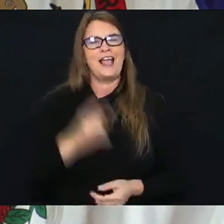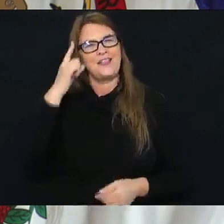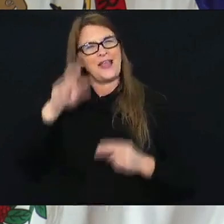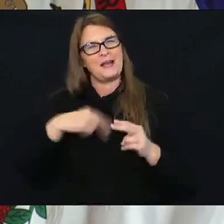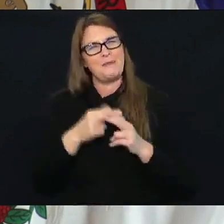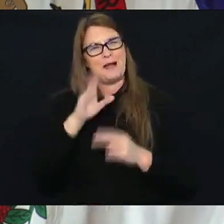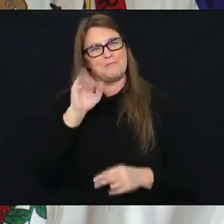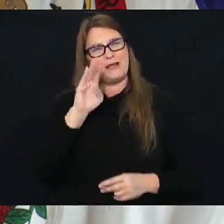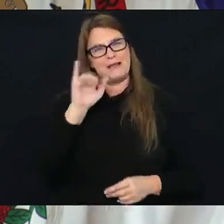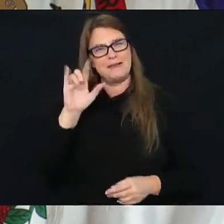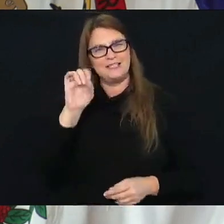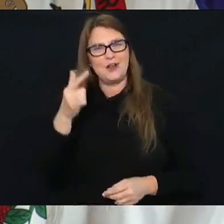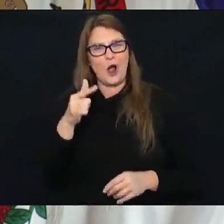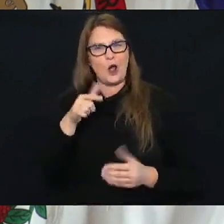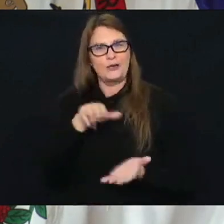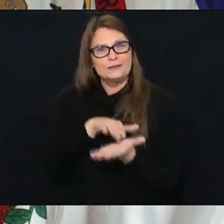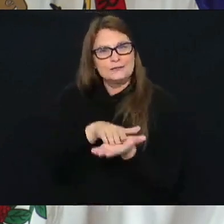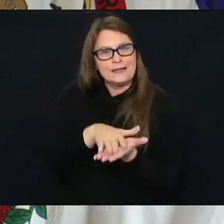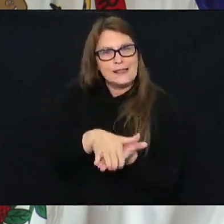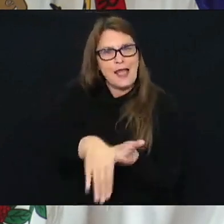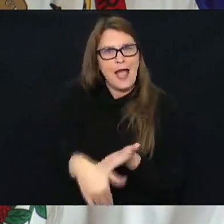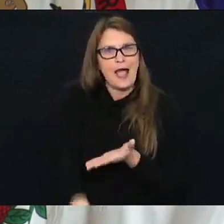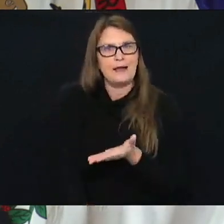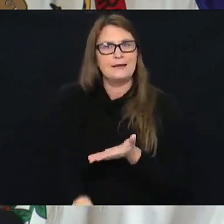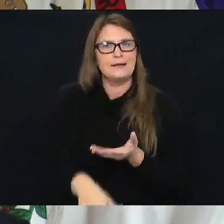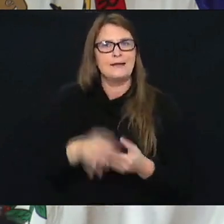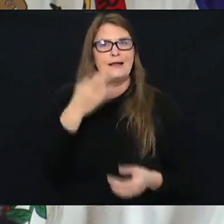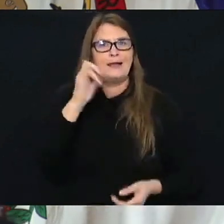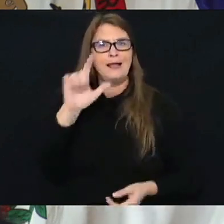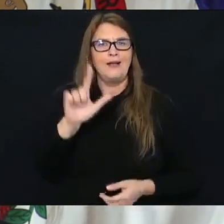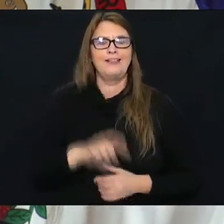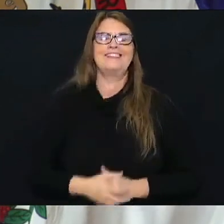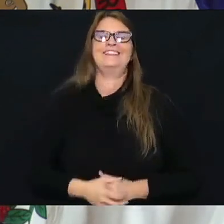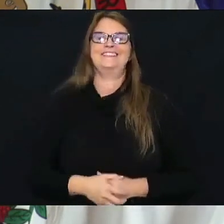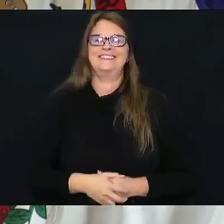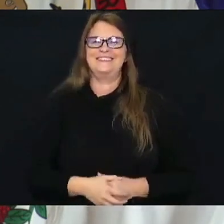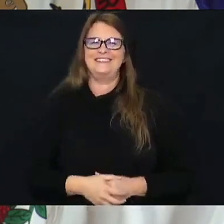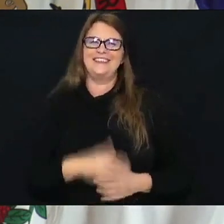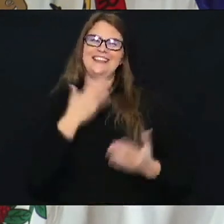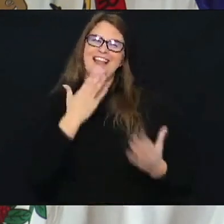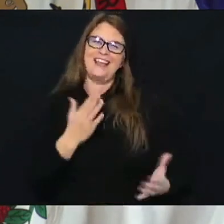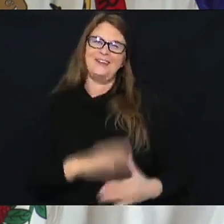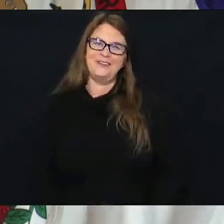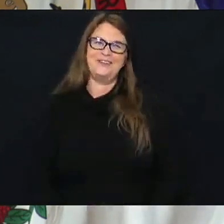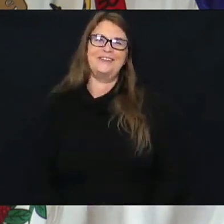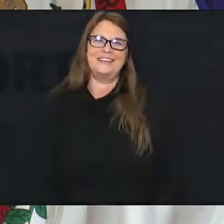Dog sliding down that hill in the snow. But anyway, nevertheless, thank all of you.